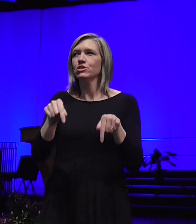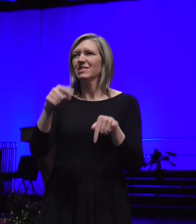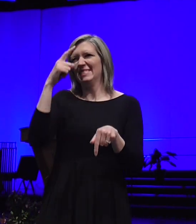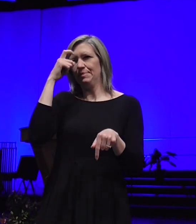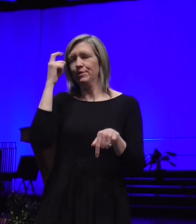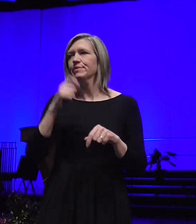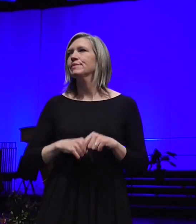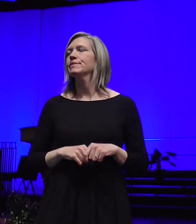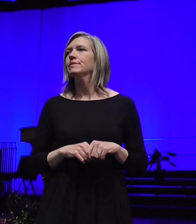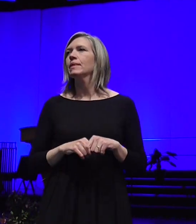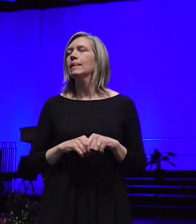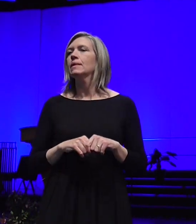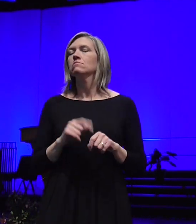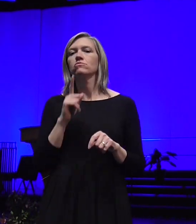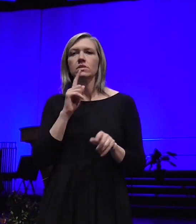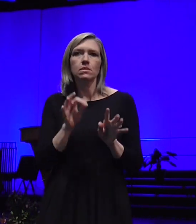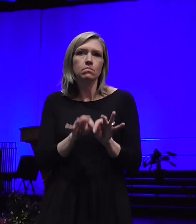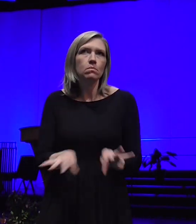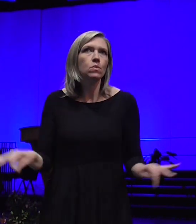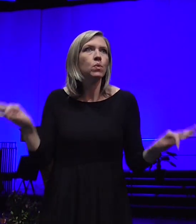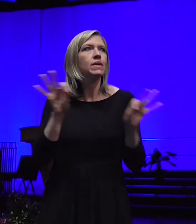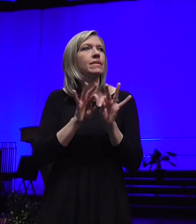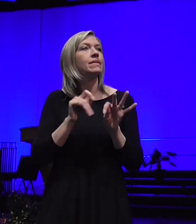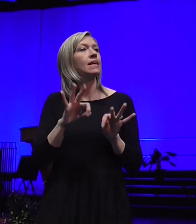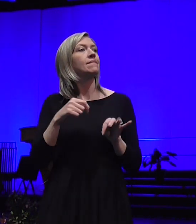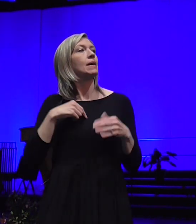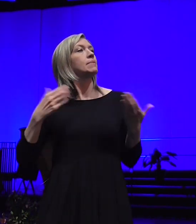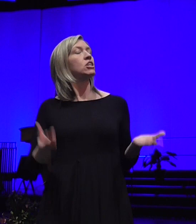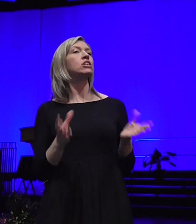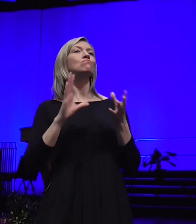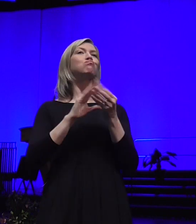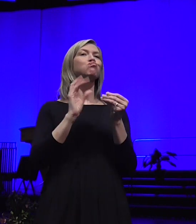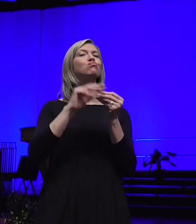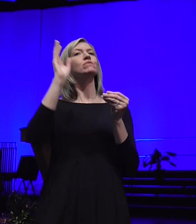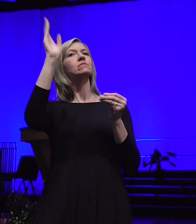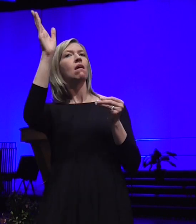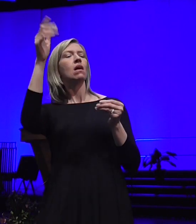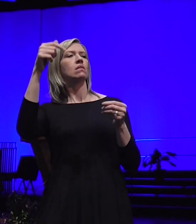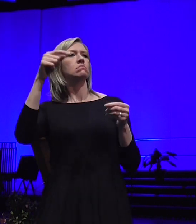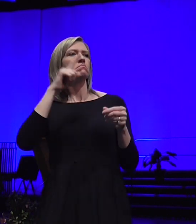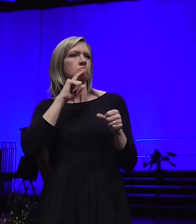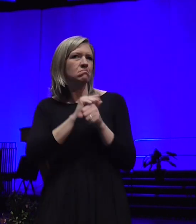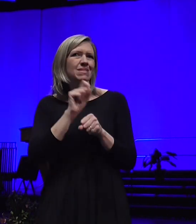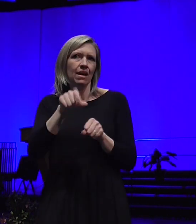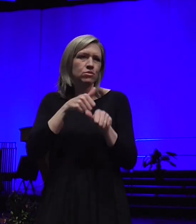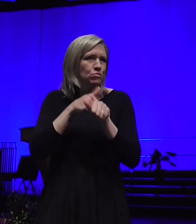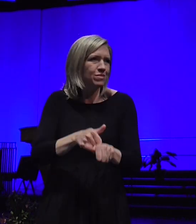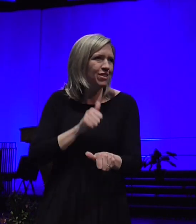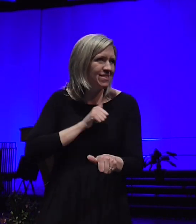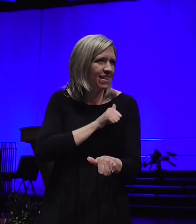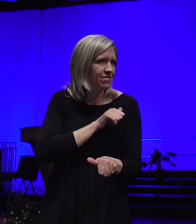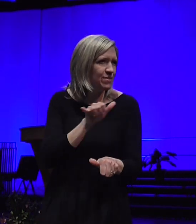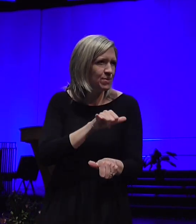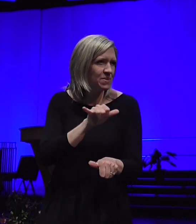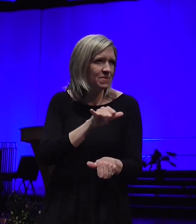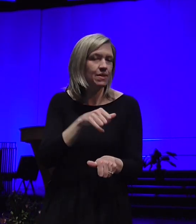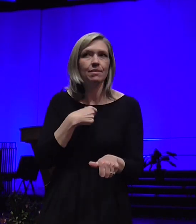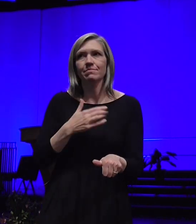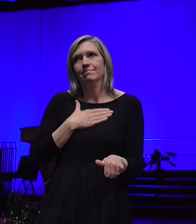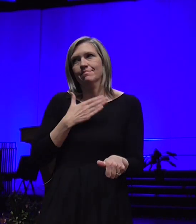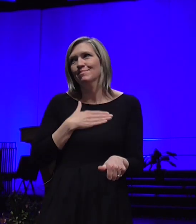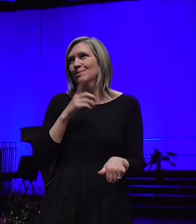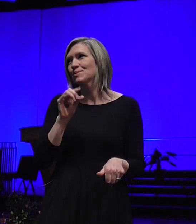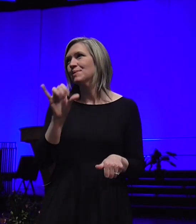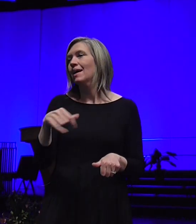it's pretty important that if we're up here talking about it, that we're also committed to it ourselves. So I'm glad that we're doing